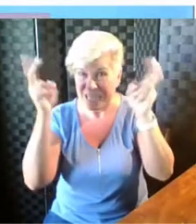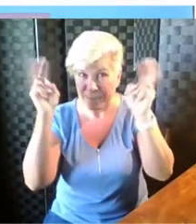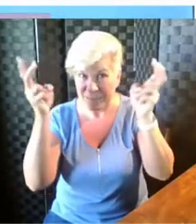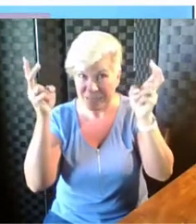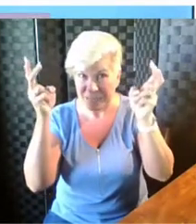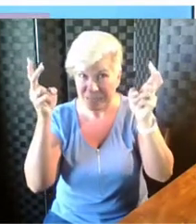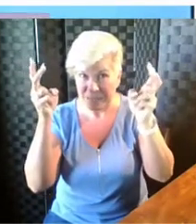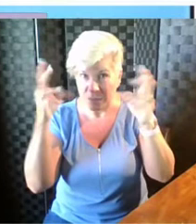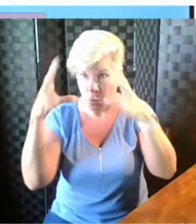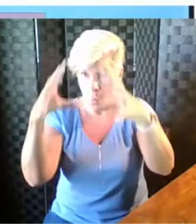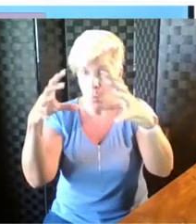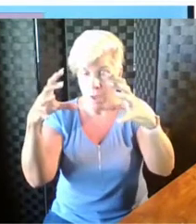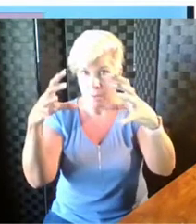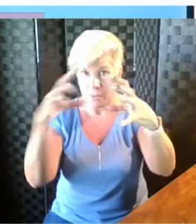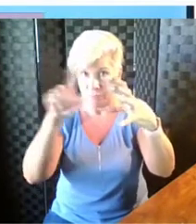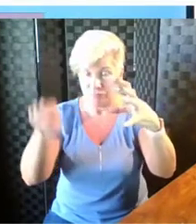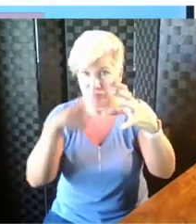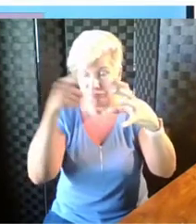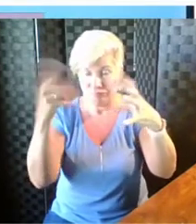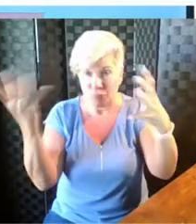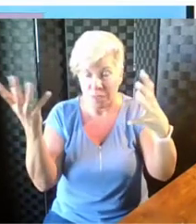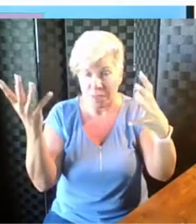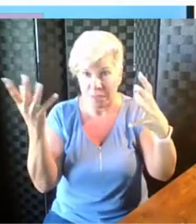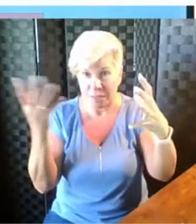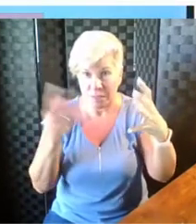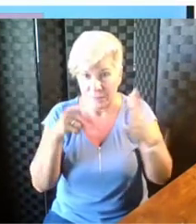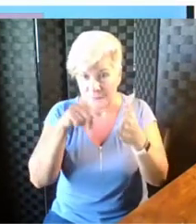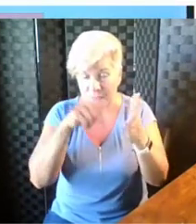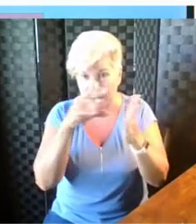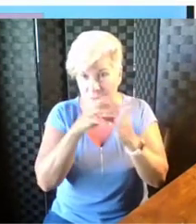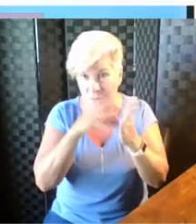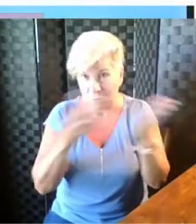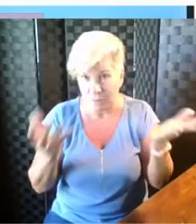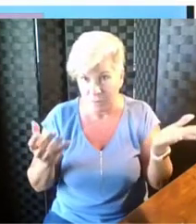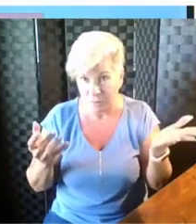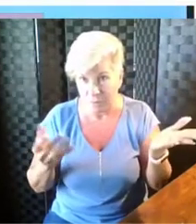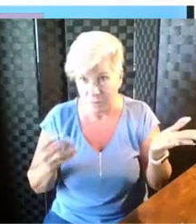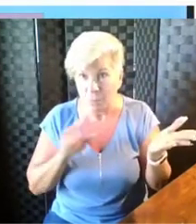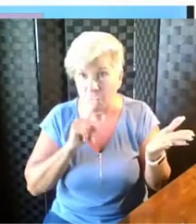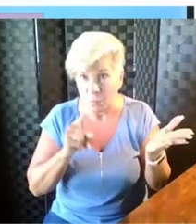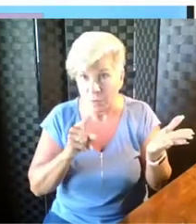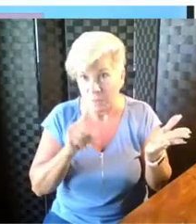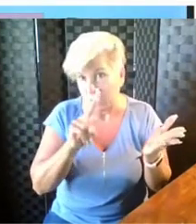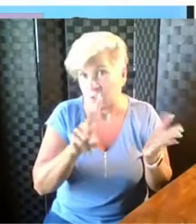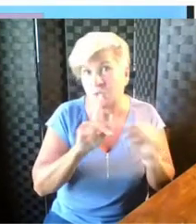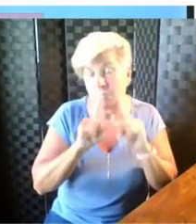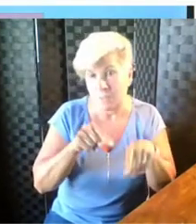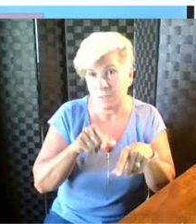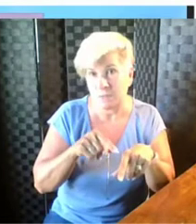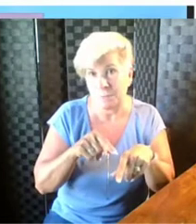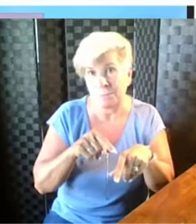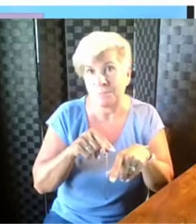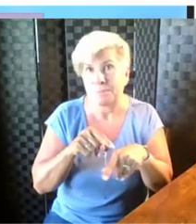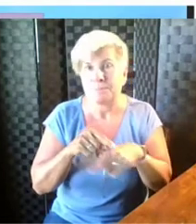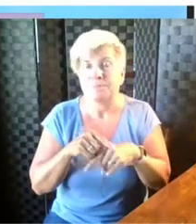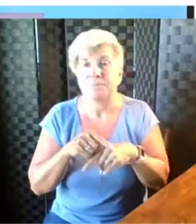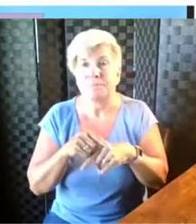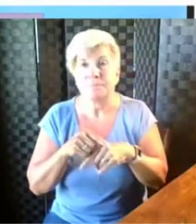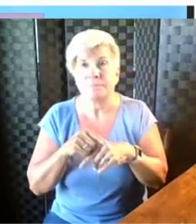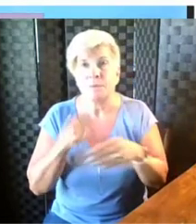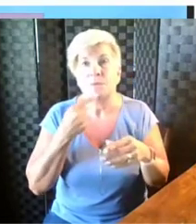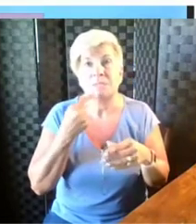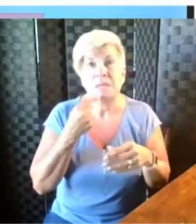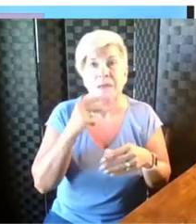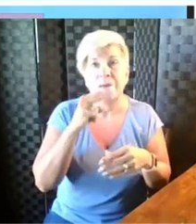the whole watermelon of the article that we just read? Well, really there would be two answers. Because we